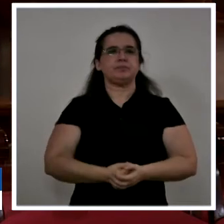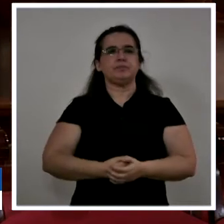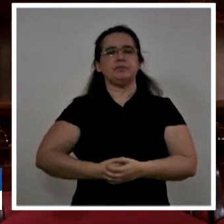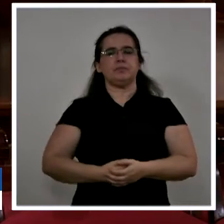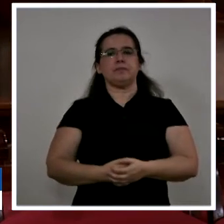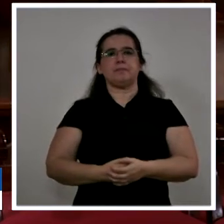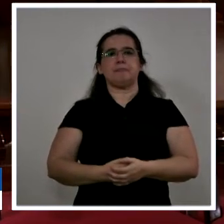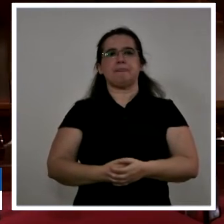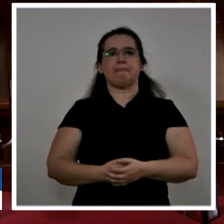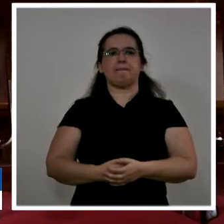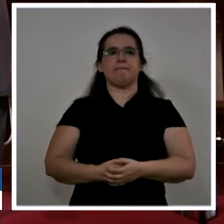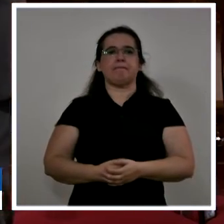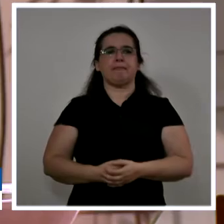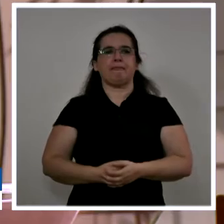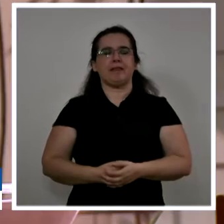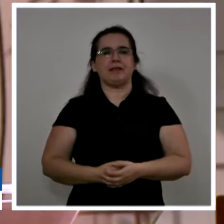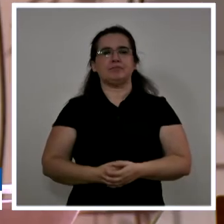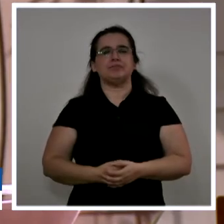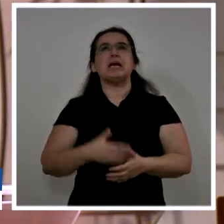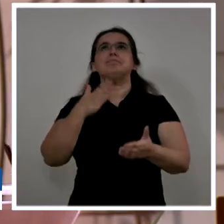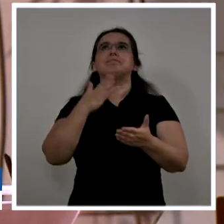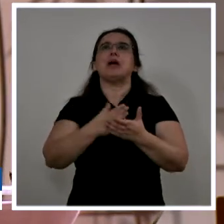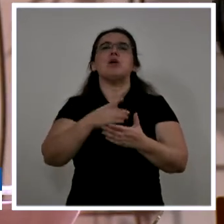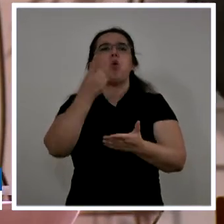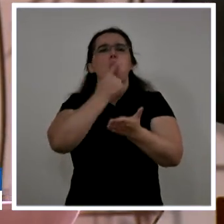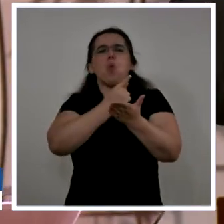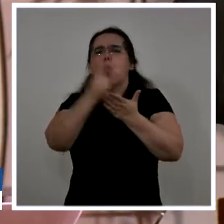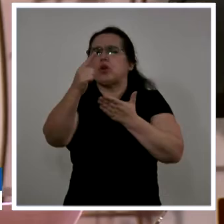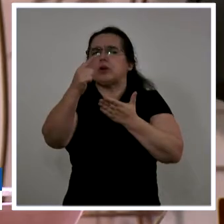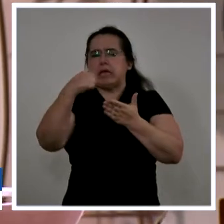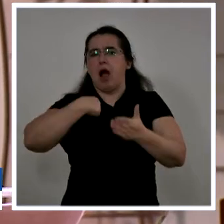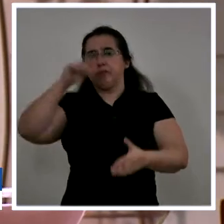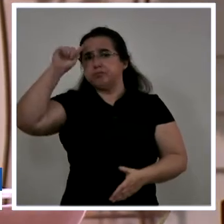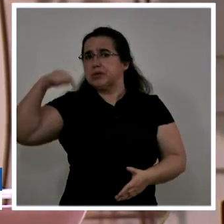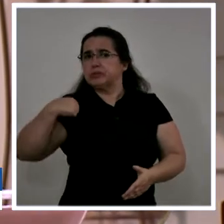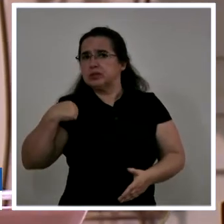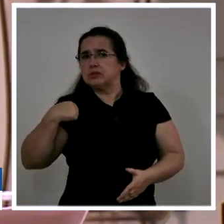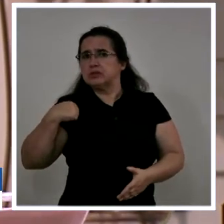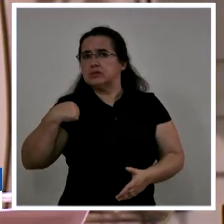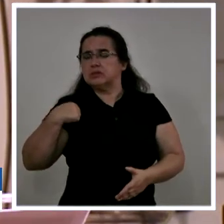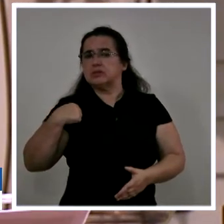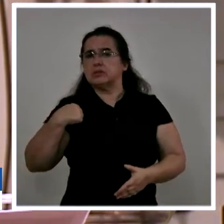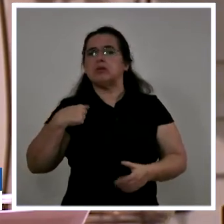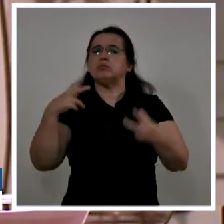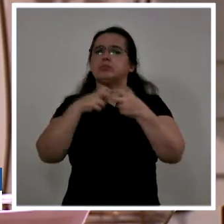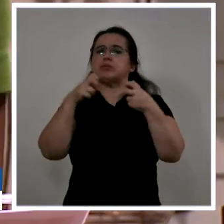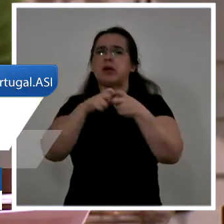of that can eliminate those issues. E só existe uma coisa que eu saiba que pode eliminar esses